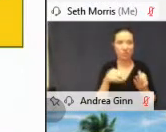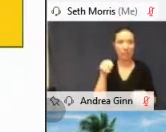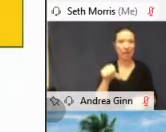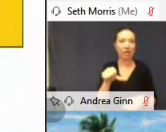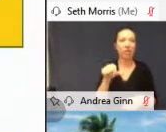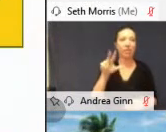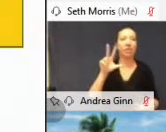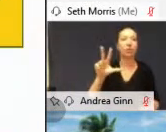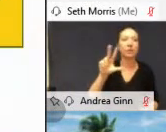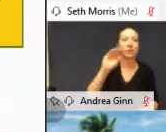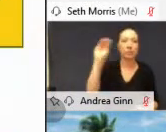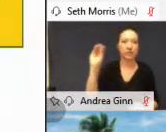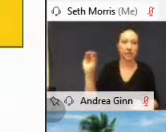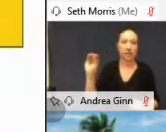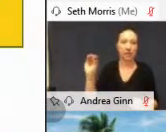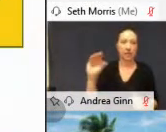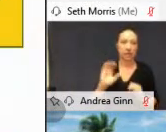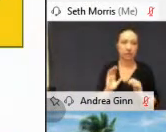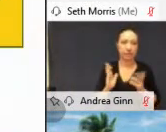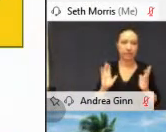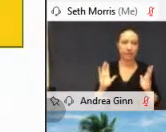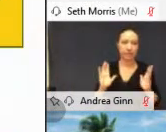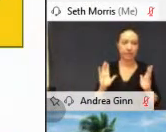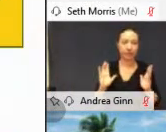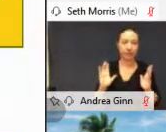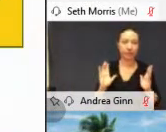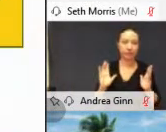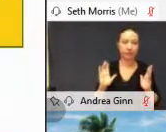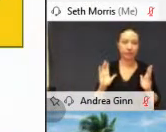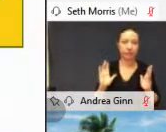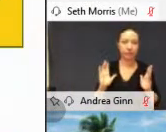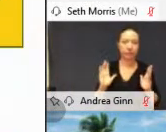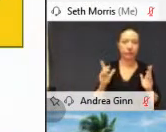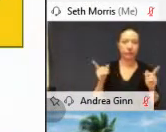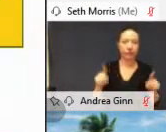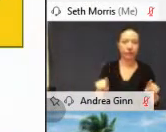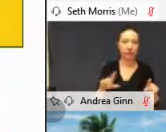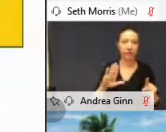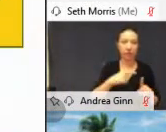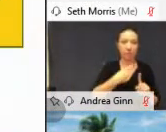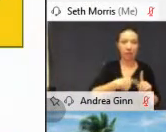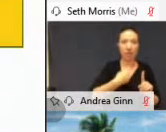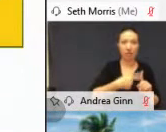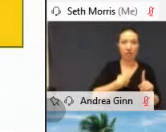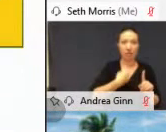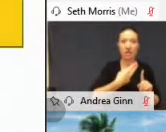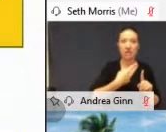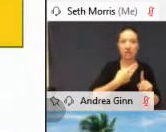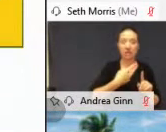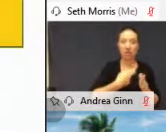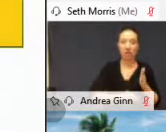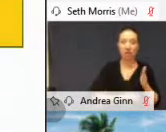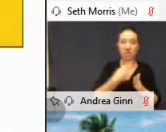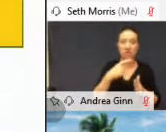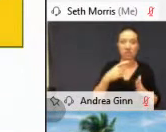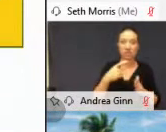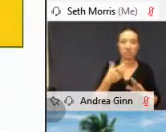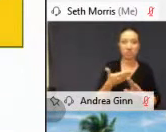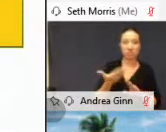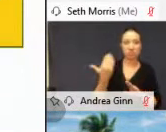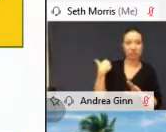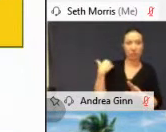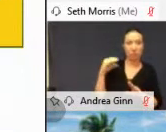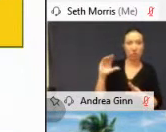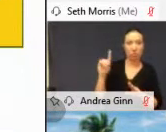3% of your annual income. And that has the effect of lowering their monthly premium from $133 per